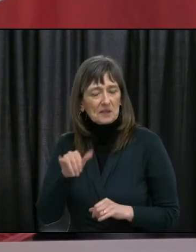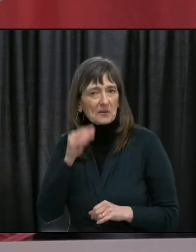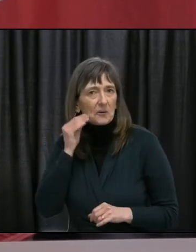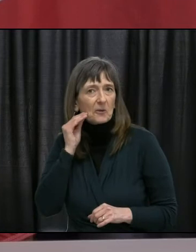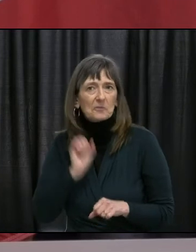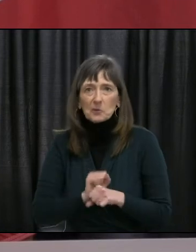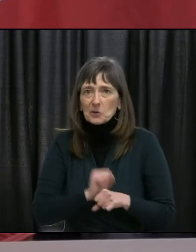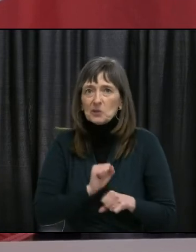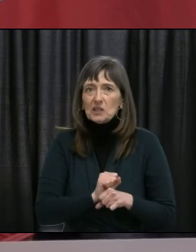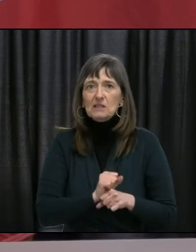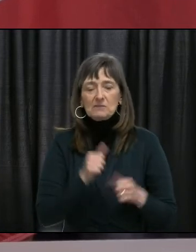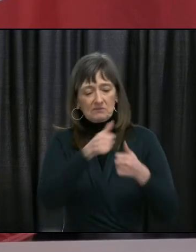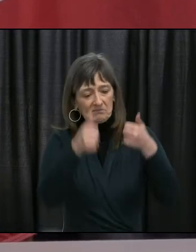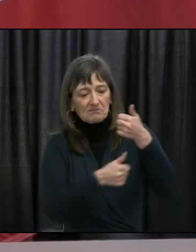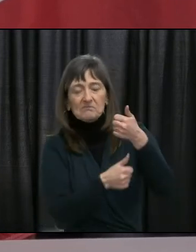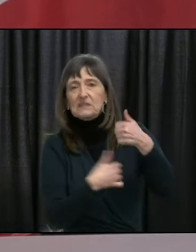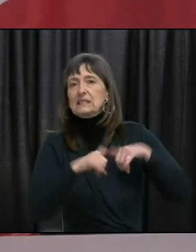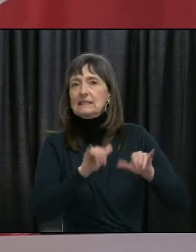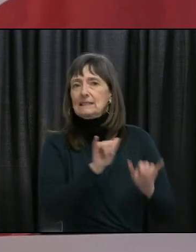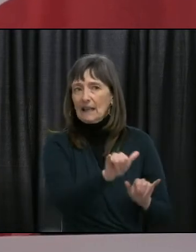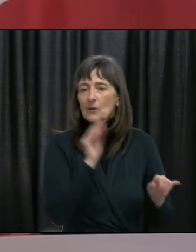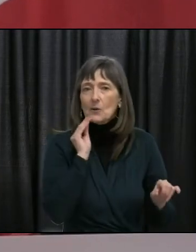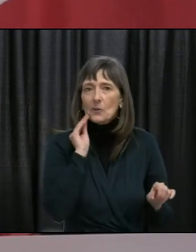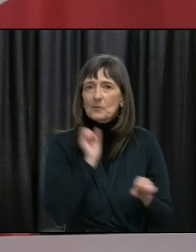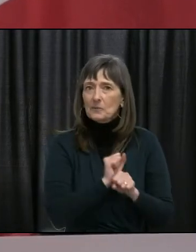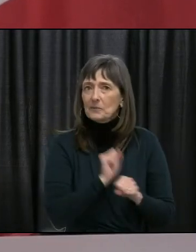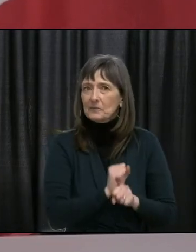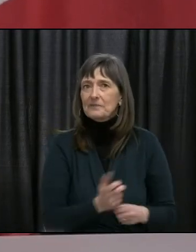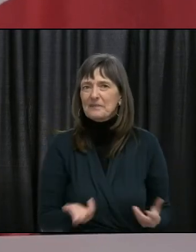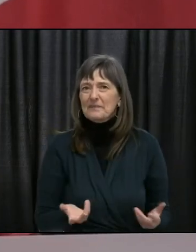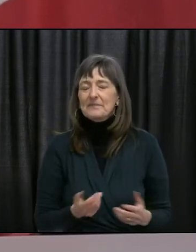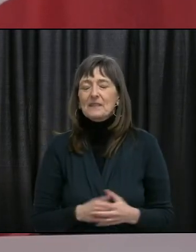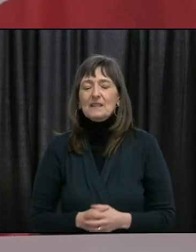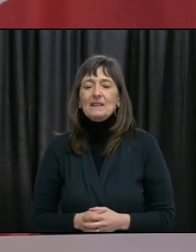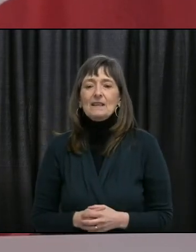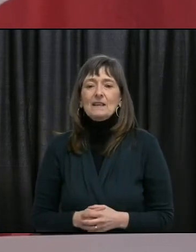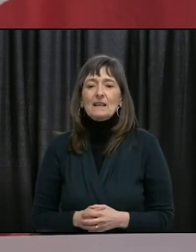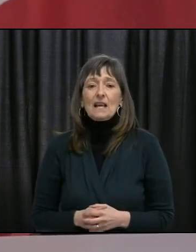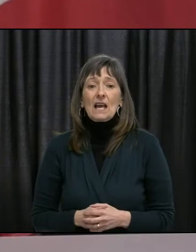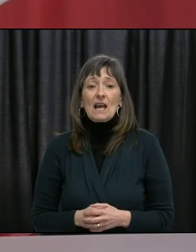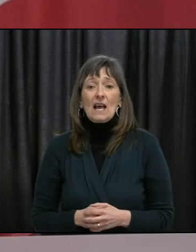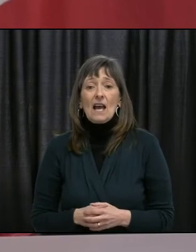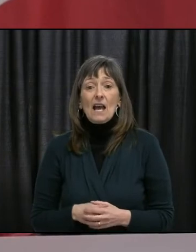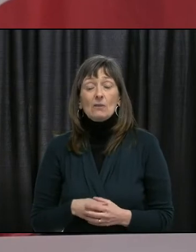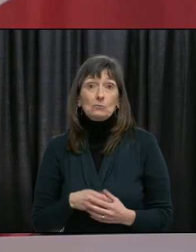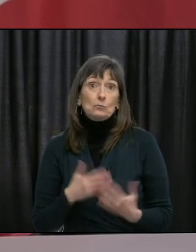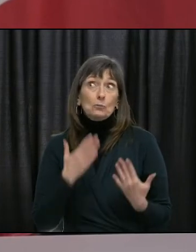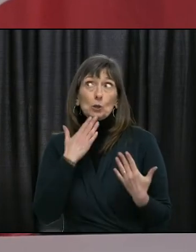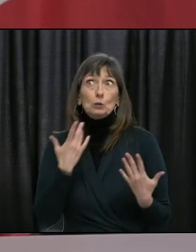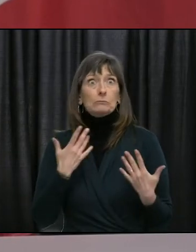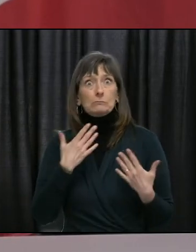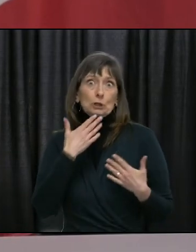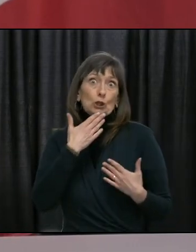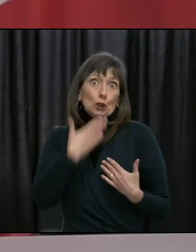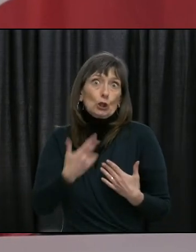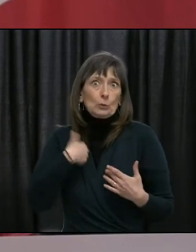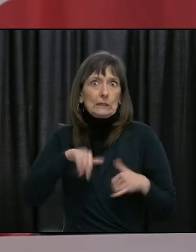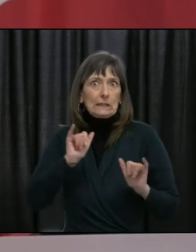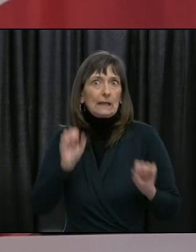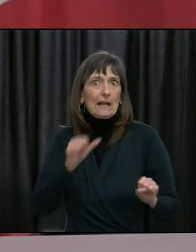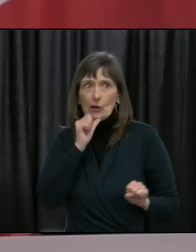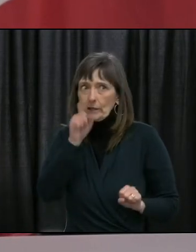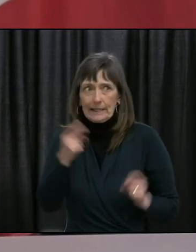well as the executive assistants. And you know what? We've found very creatively that we can actually do this. And so if need would be